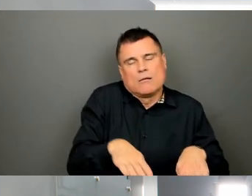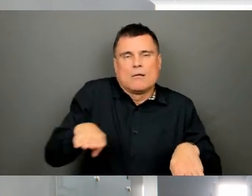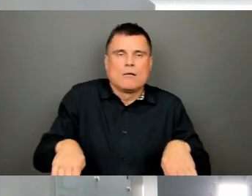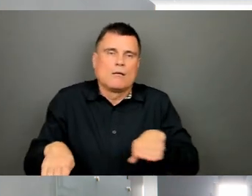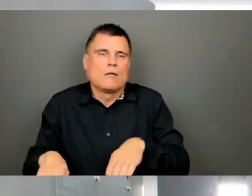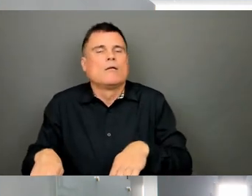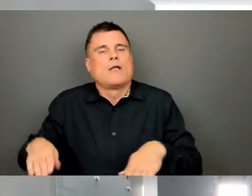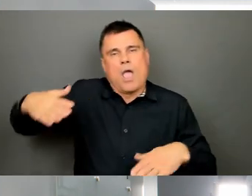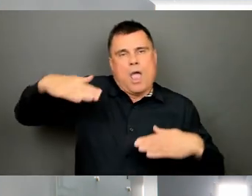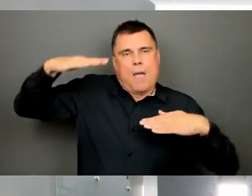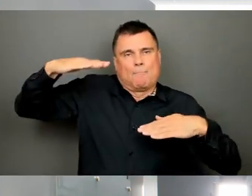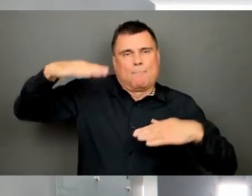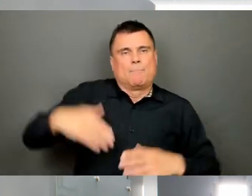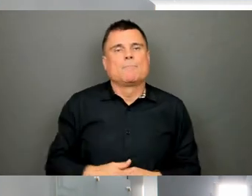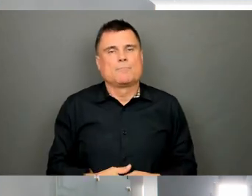Remember that circle.